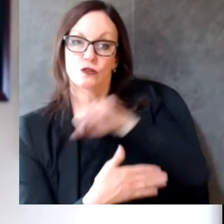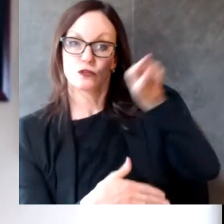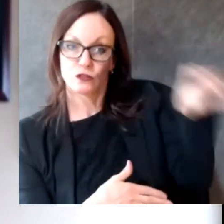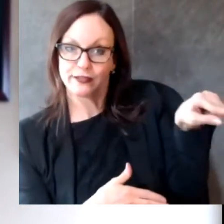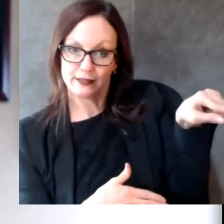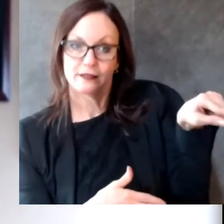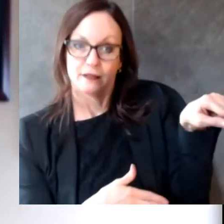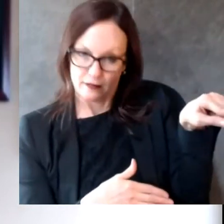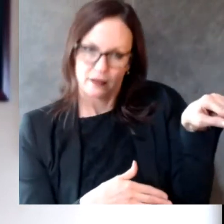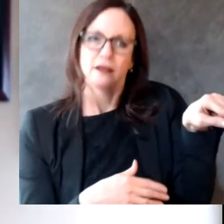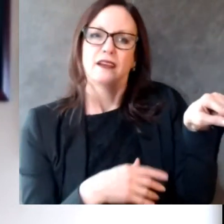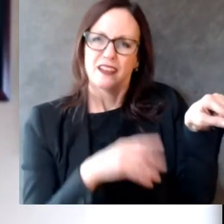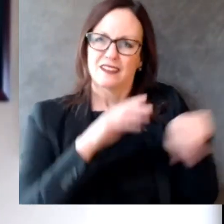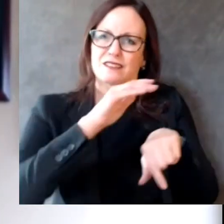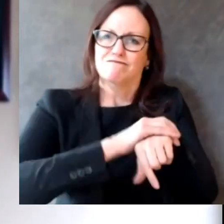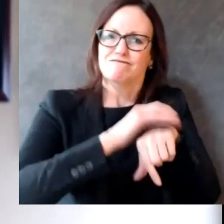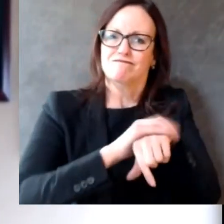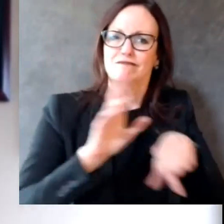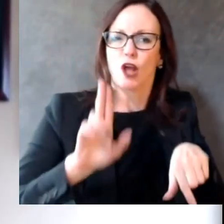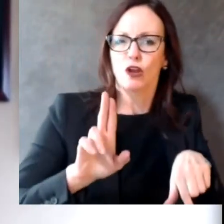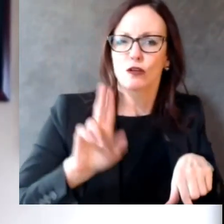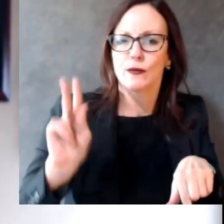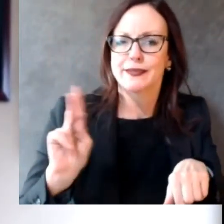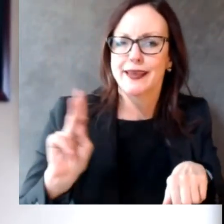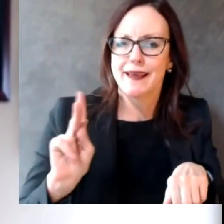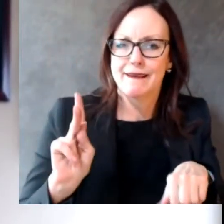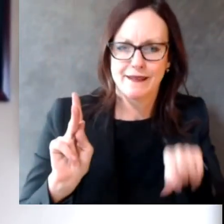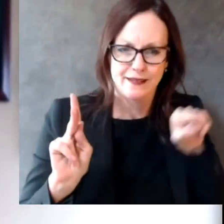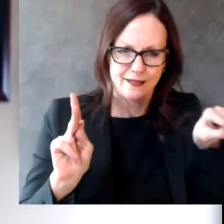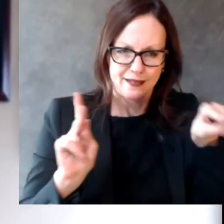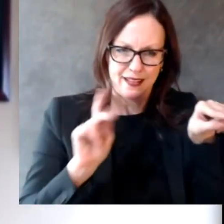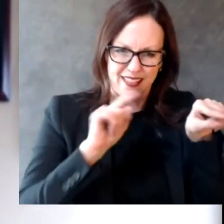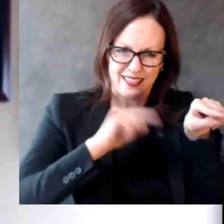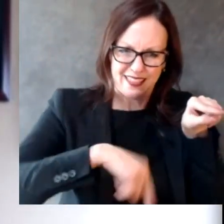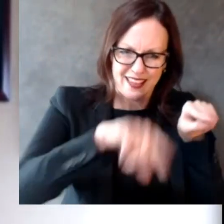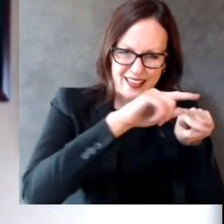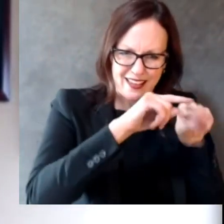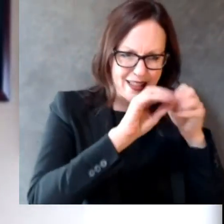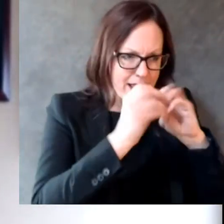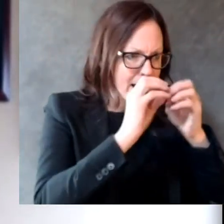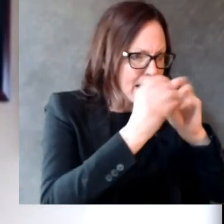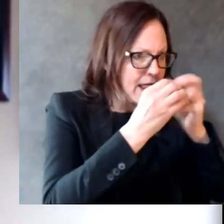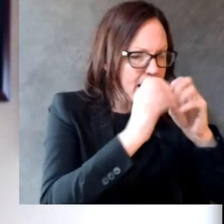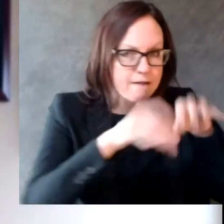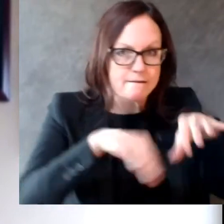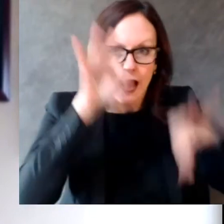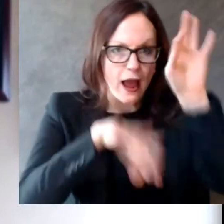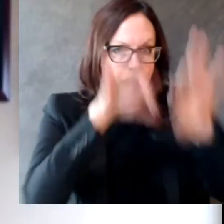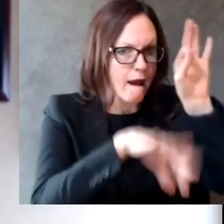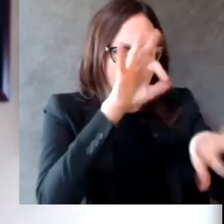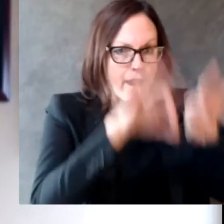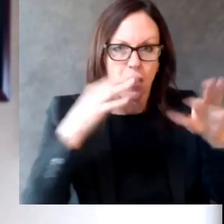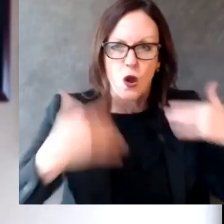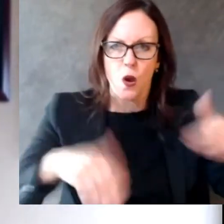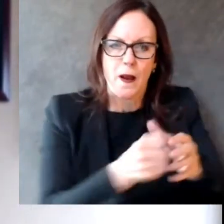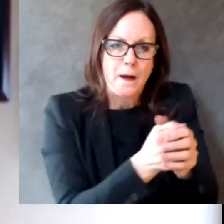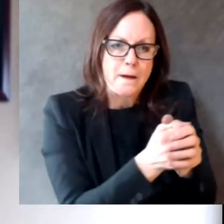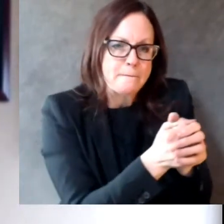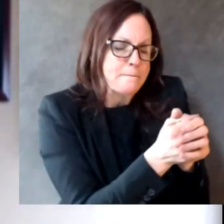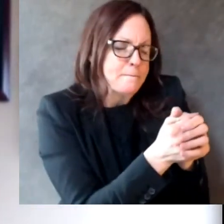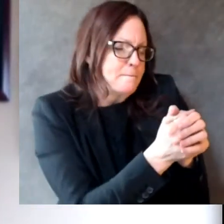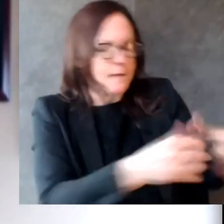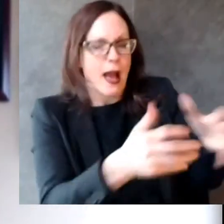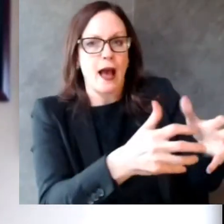spread more quickly from person to person. But it wasn't immediately apparent that it caused more severe disease. That took some additional research and